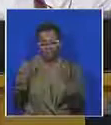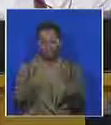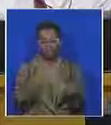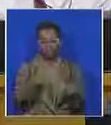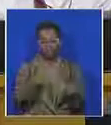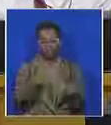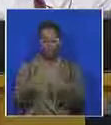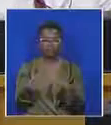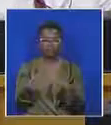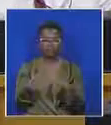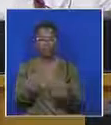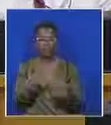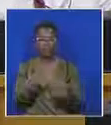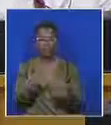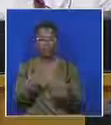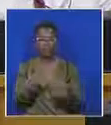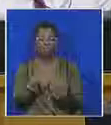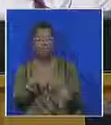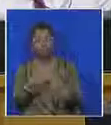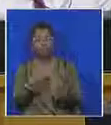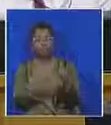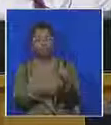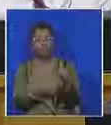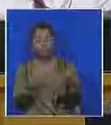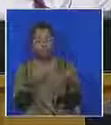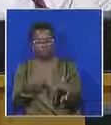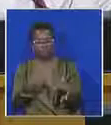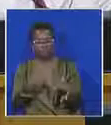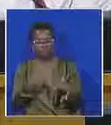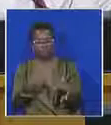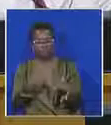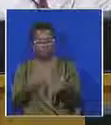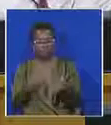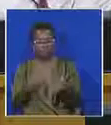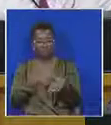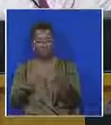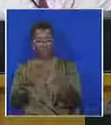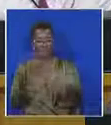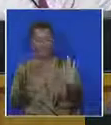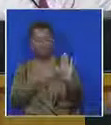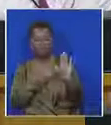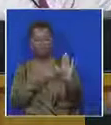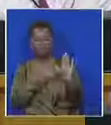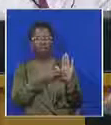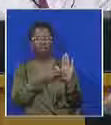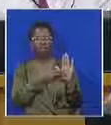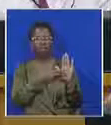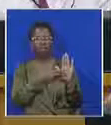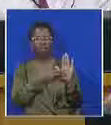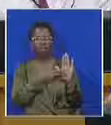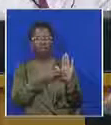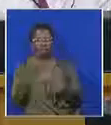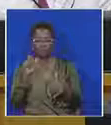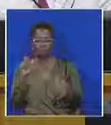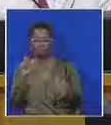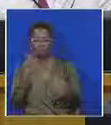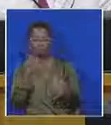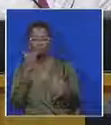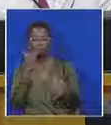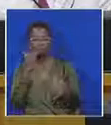once by you when you were the Deputy Speaker in that chair, about racial stereotyping. To say that all white people